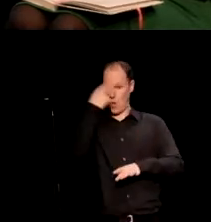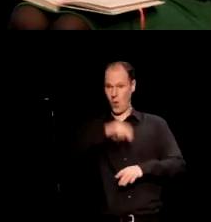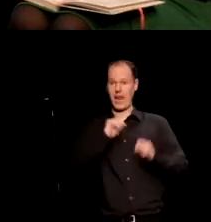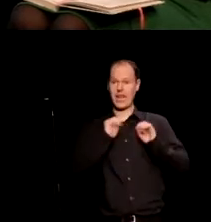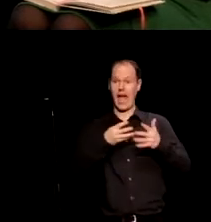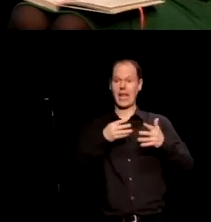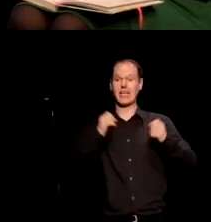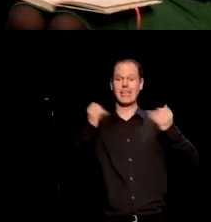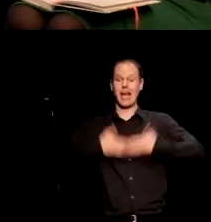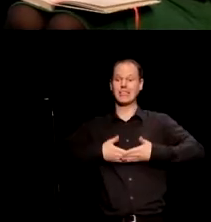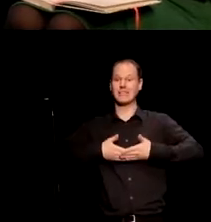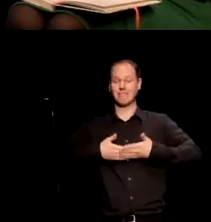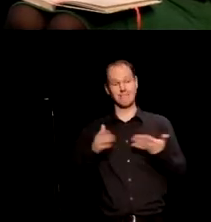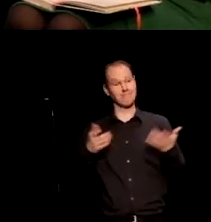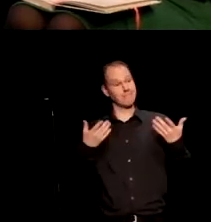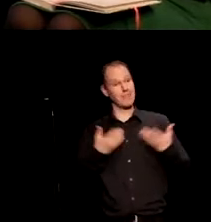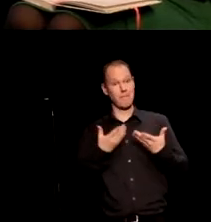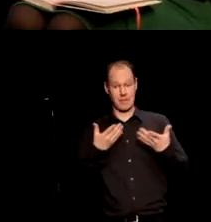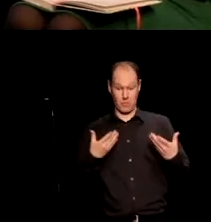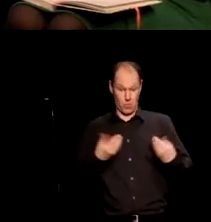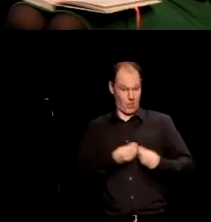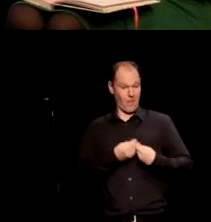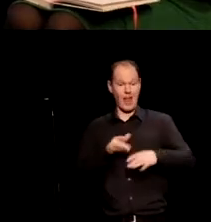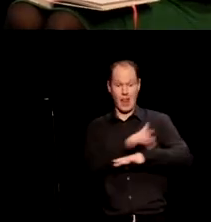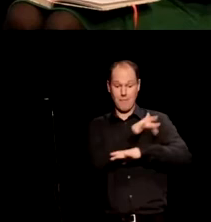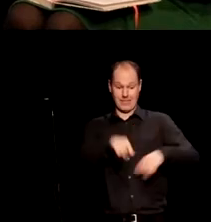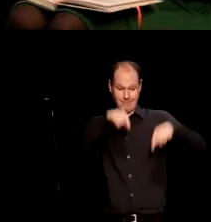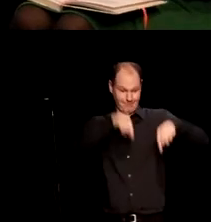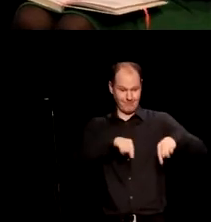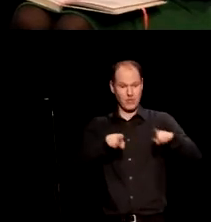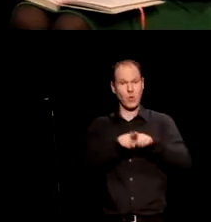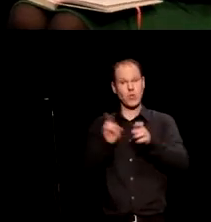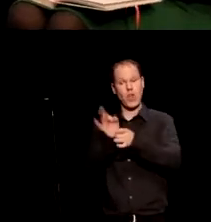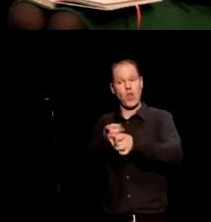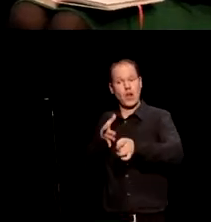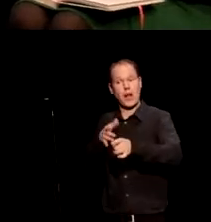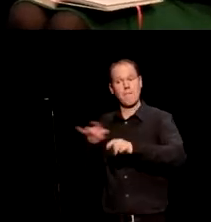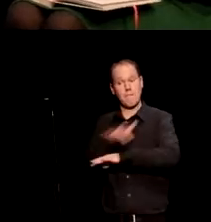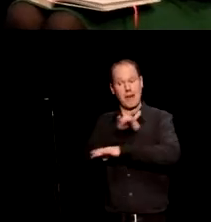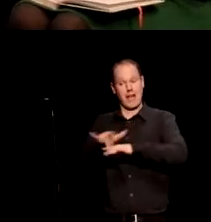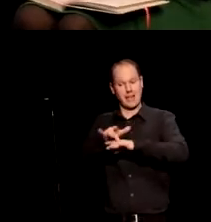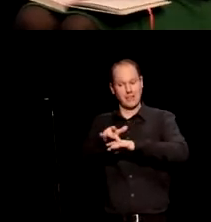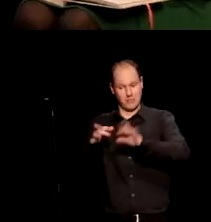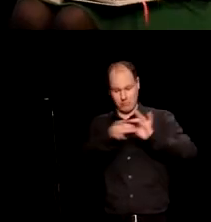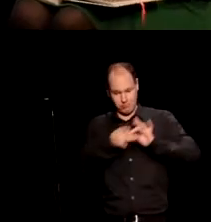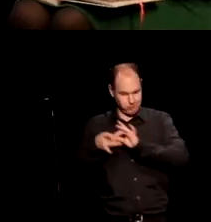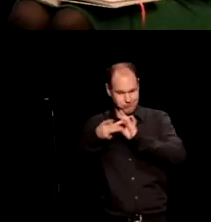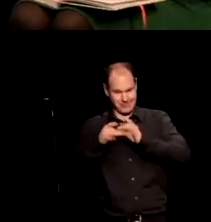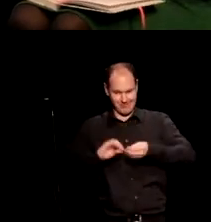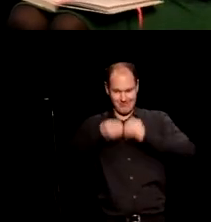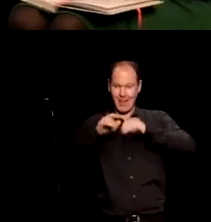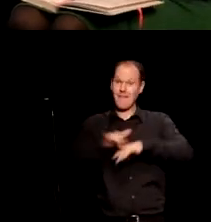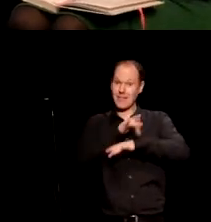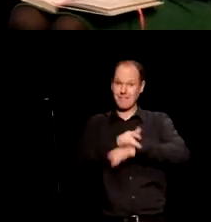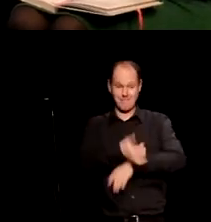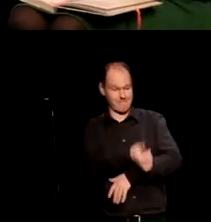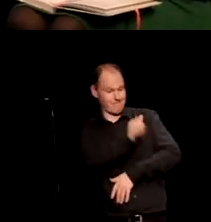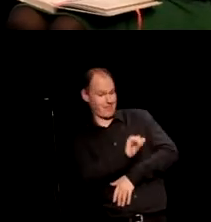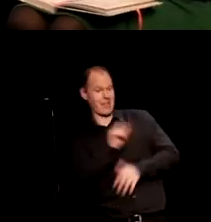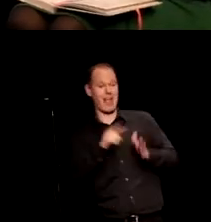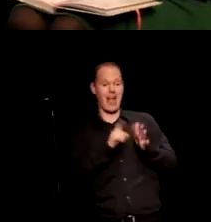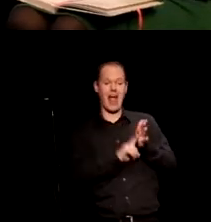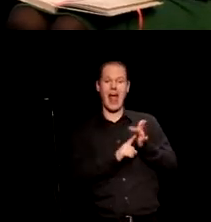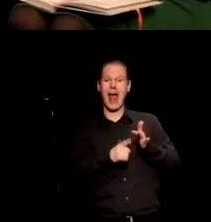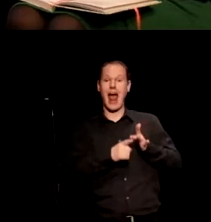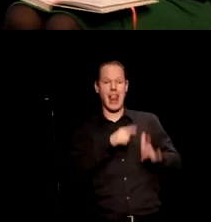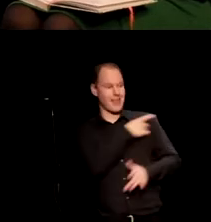Natasha Gordon, which was co-produced by the Leeds Playhouse and Nottingham Playhouse. Next, we have Ellie Manners, who's a facilitator,